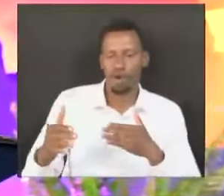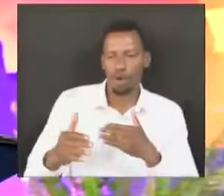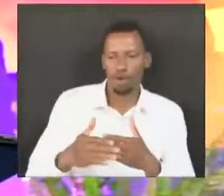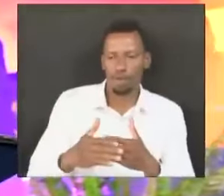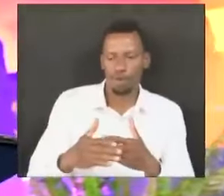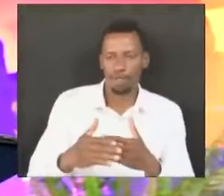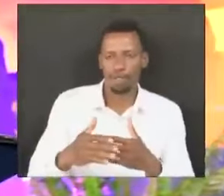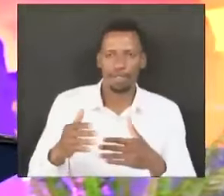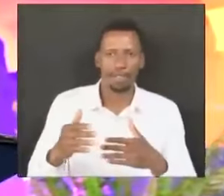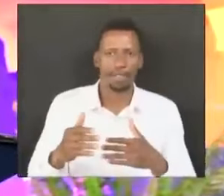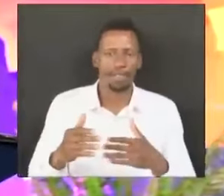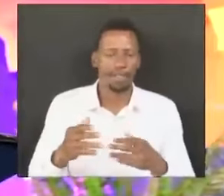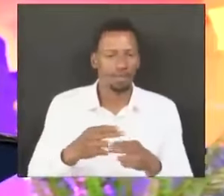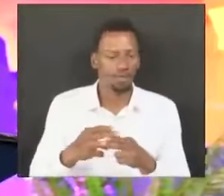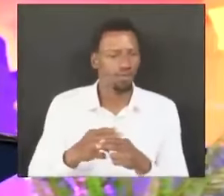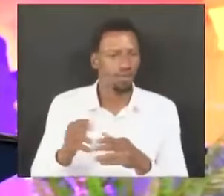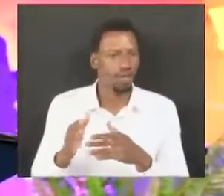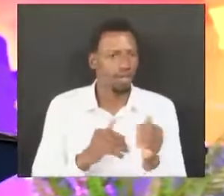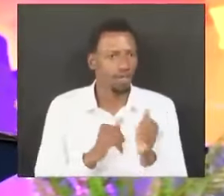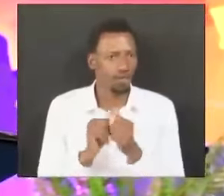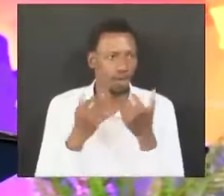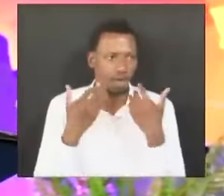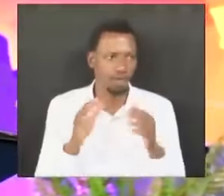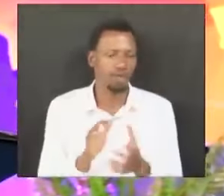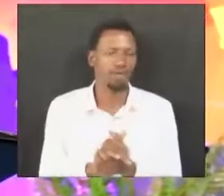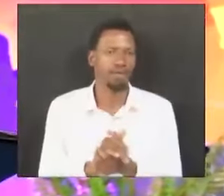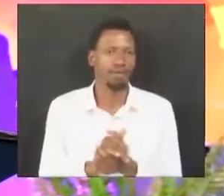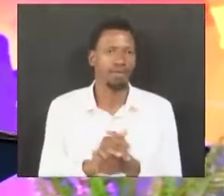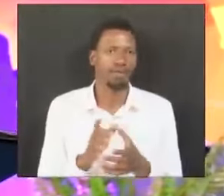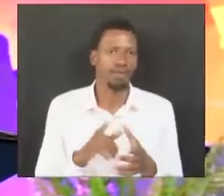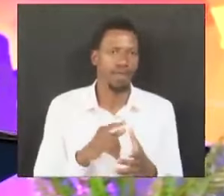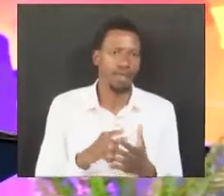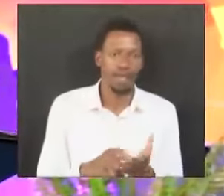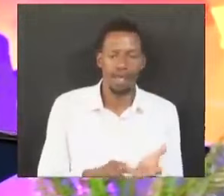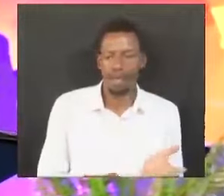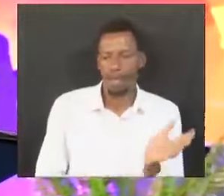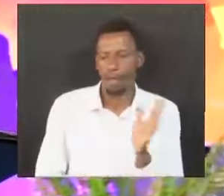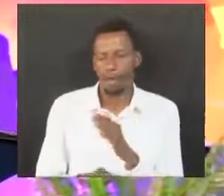of destruction. Then he went back to bed.